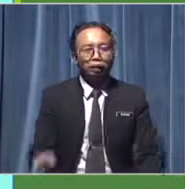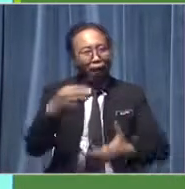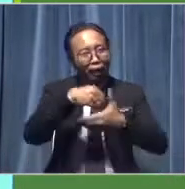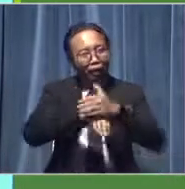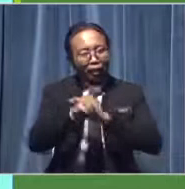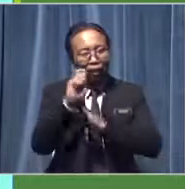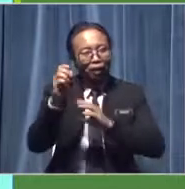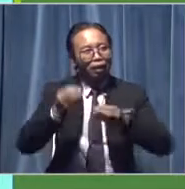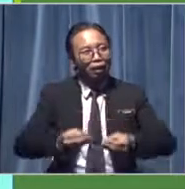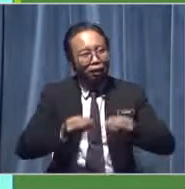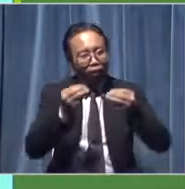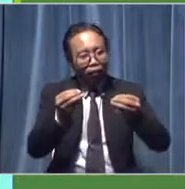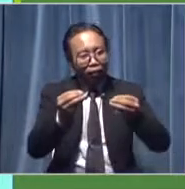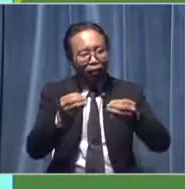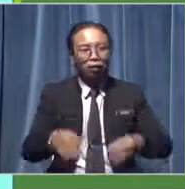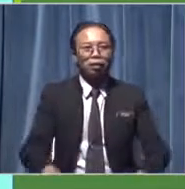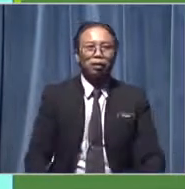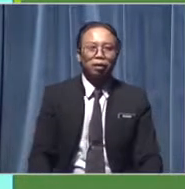Answering the given values